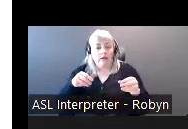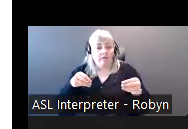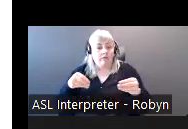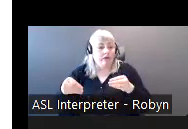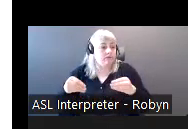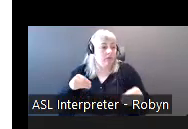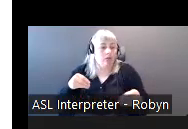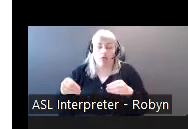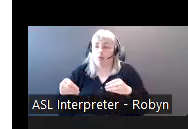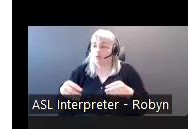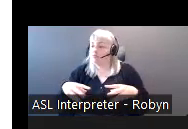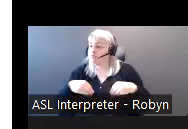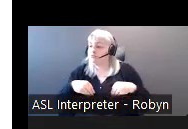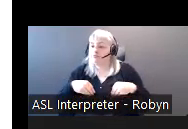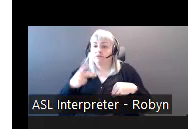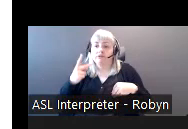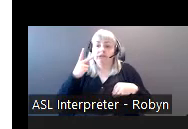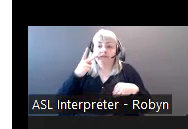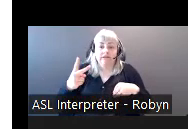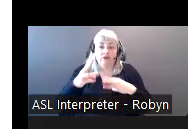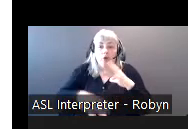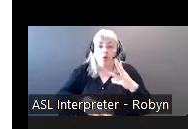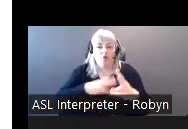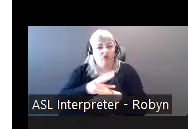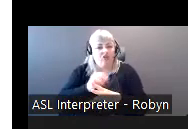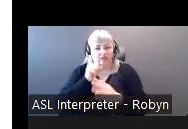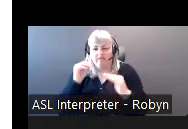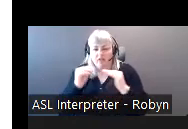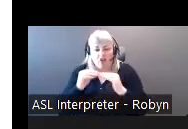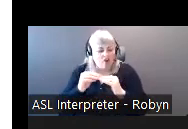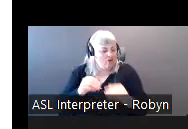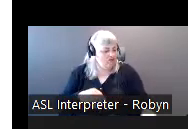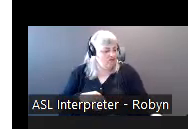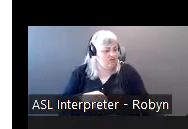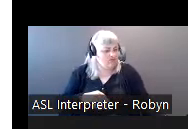to see injustice in the world, feel stressed about your life,